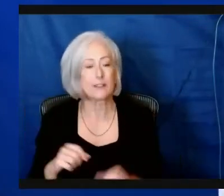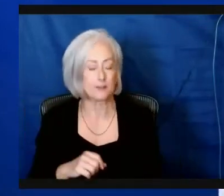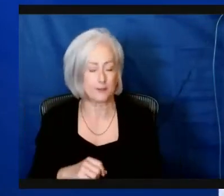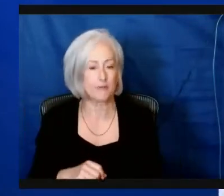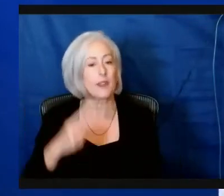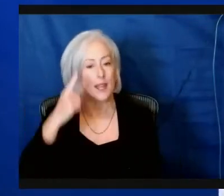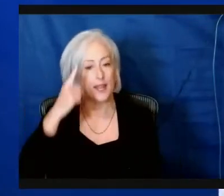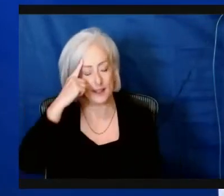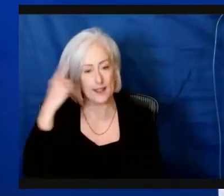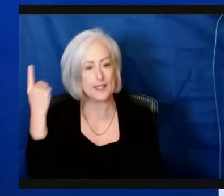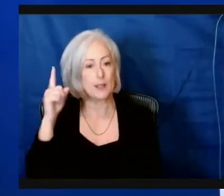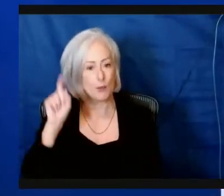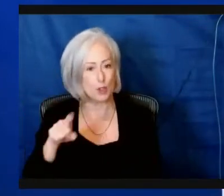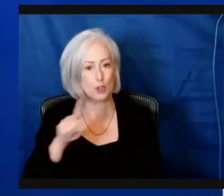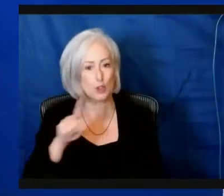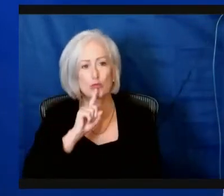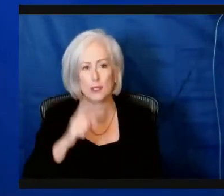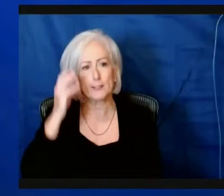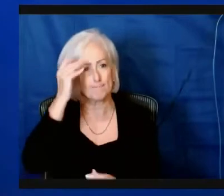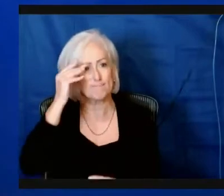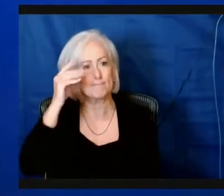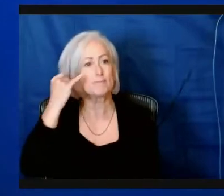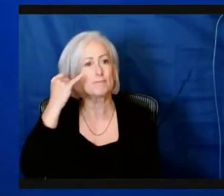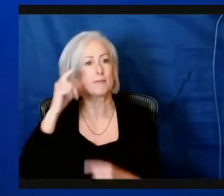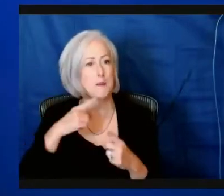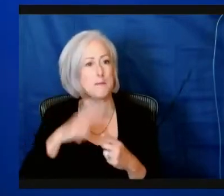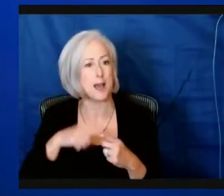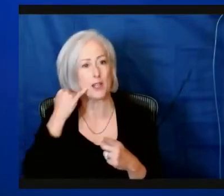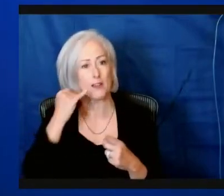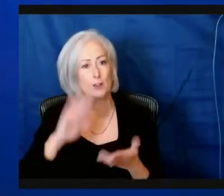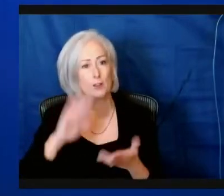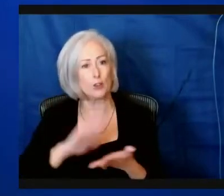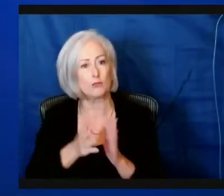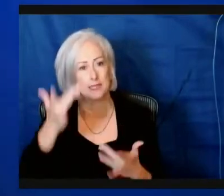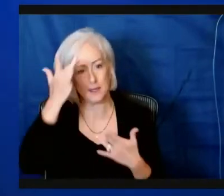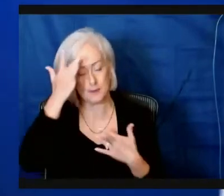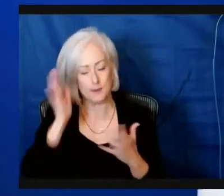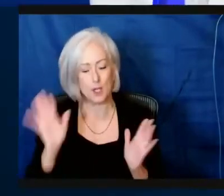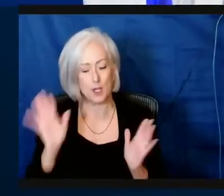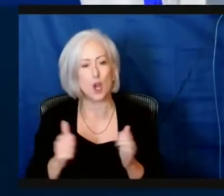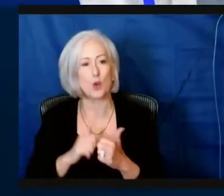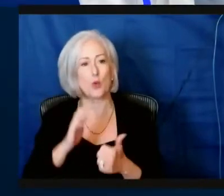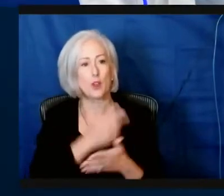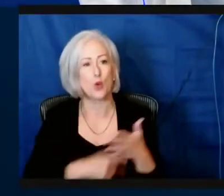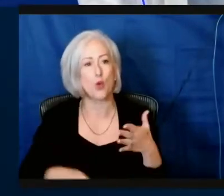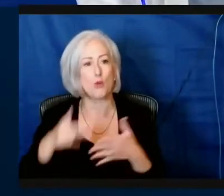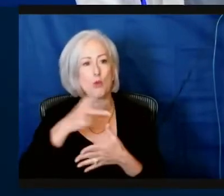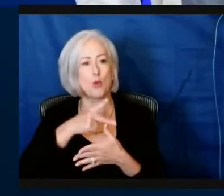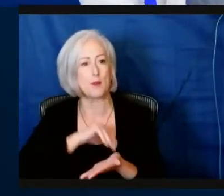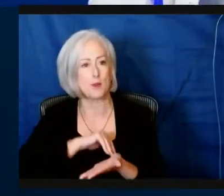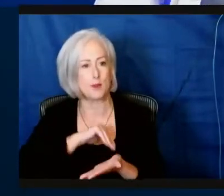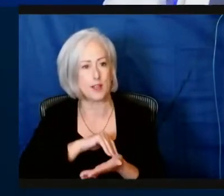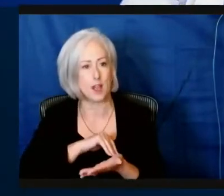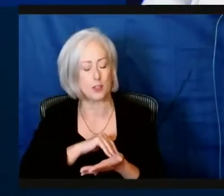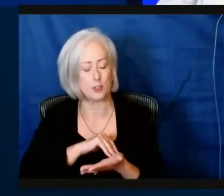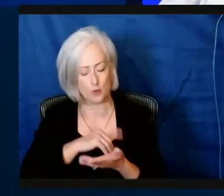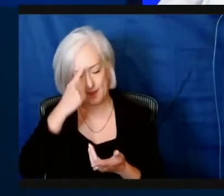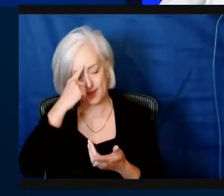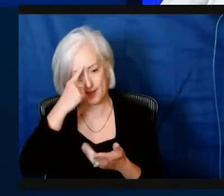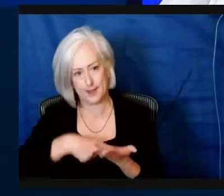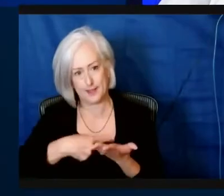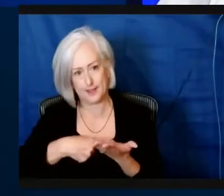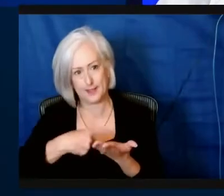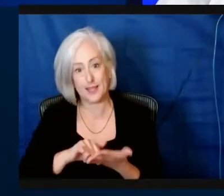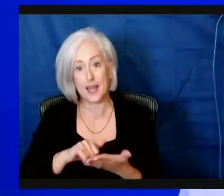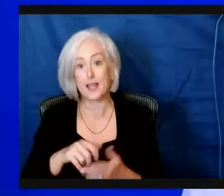should seriously entertain if they have it. Just talk to your primary care doc and get that figured out. Yeah, I would certainly agree. I think if you're over 60, you probably